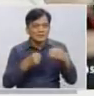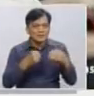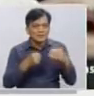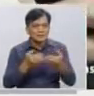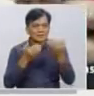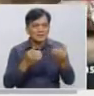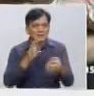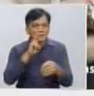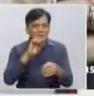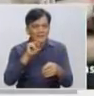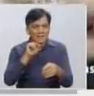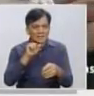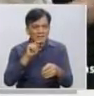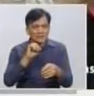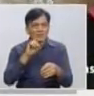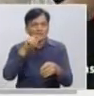Justice Renato Pono